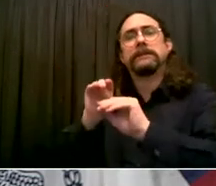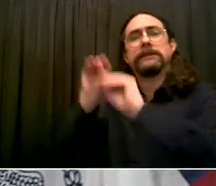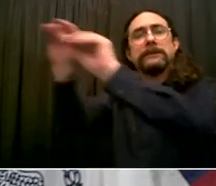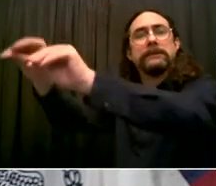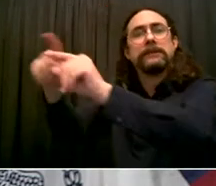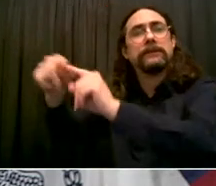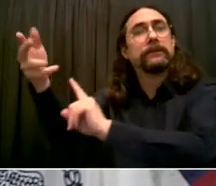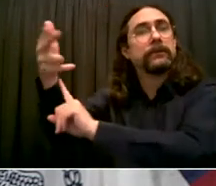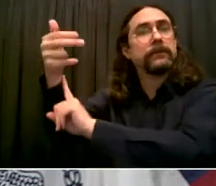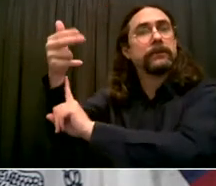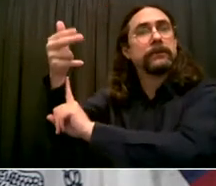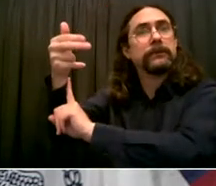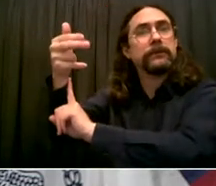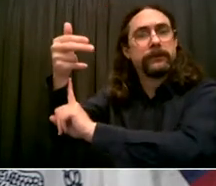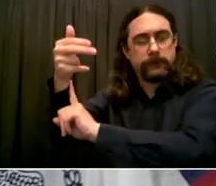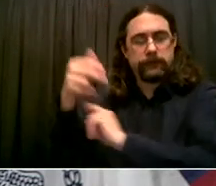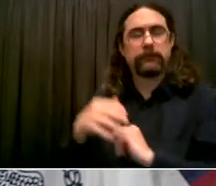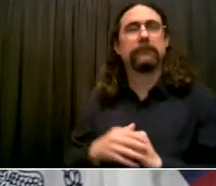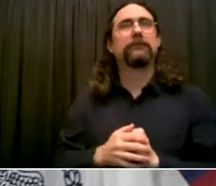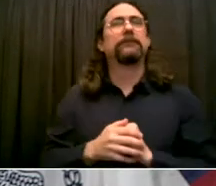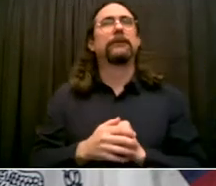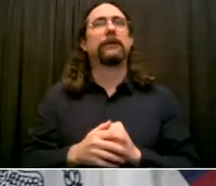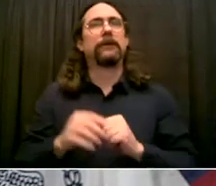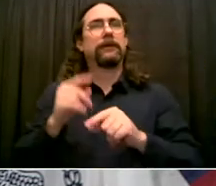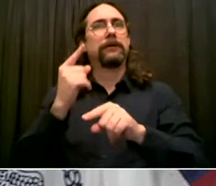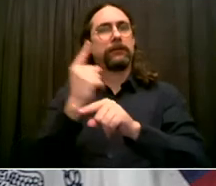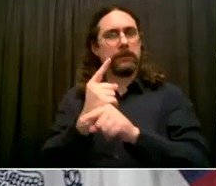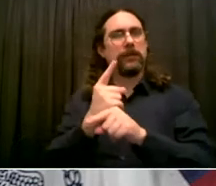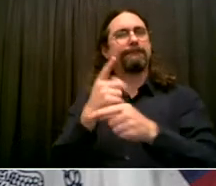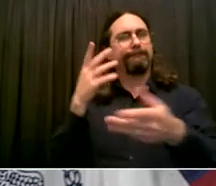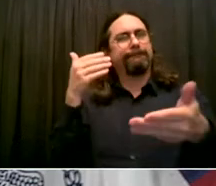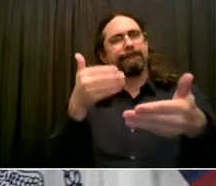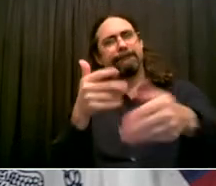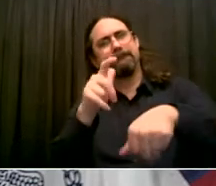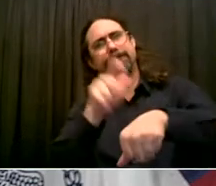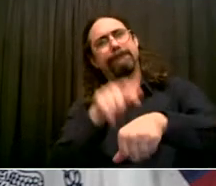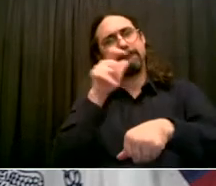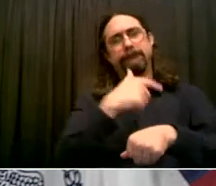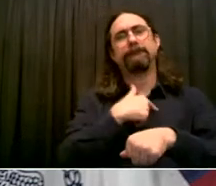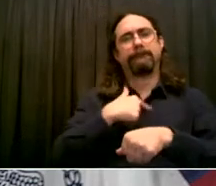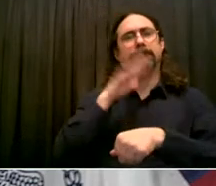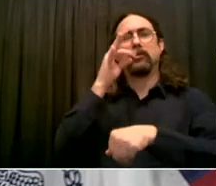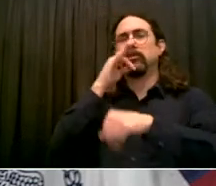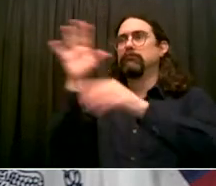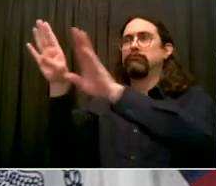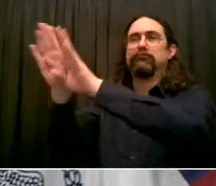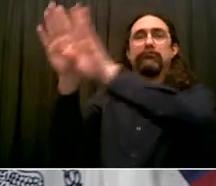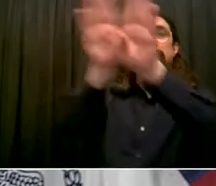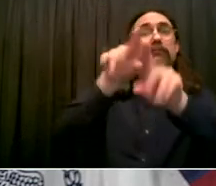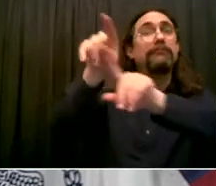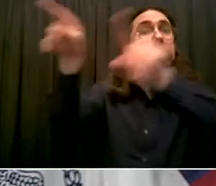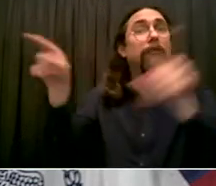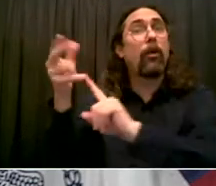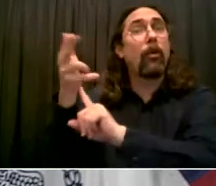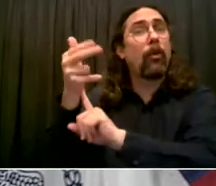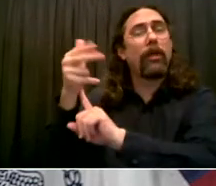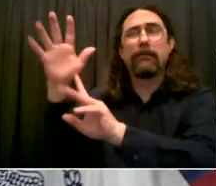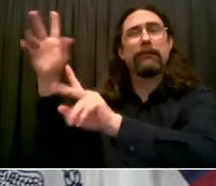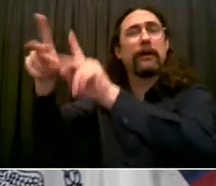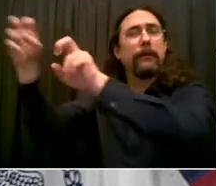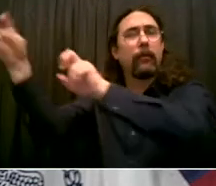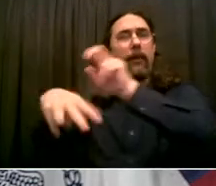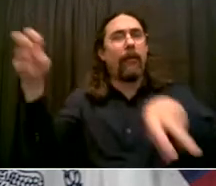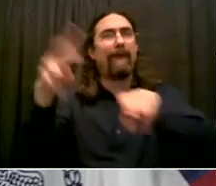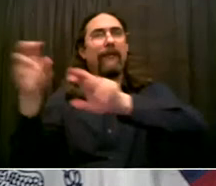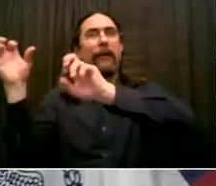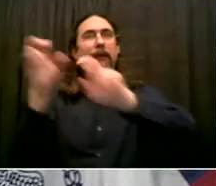opportunity. Continuing to deepen efforts to address mental health challenges as we find them. We have more